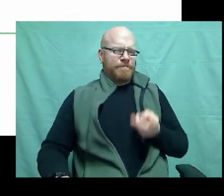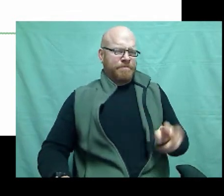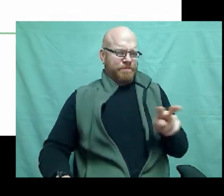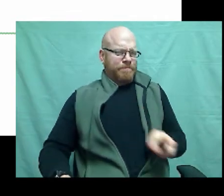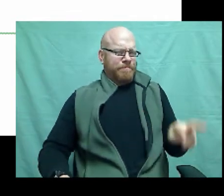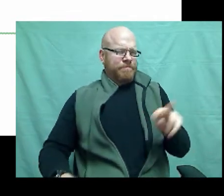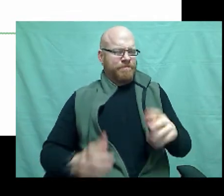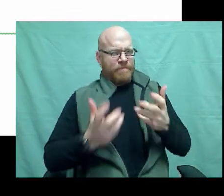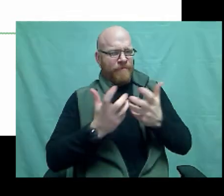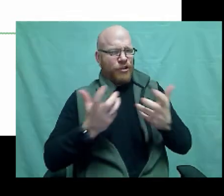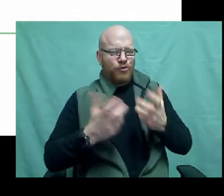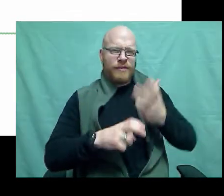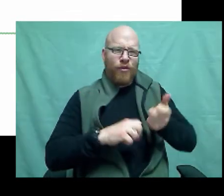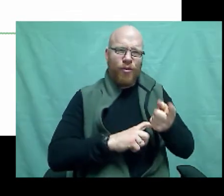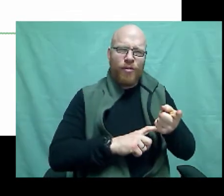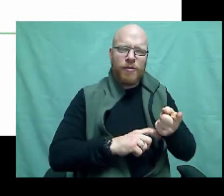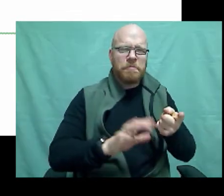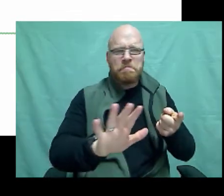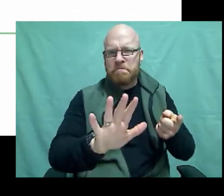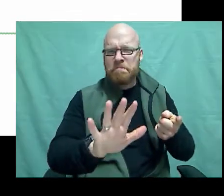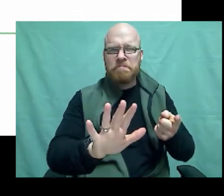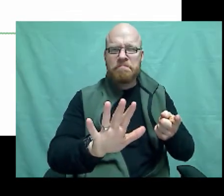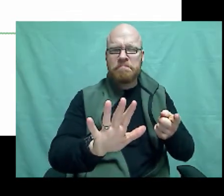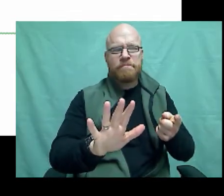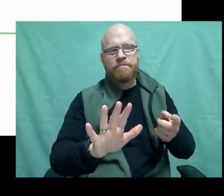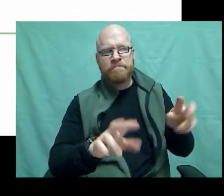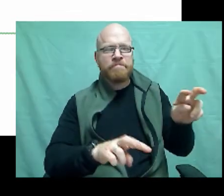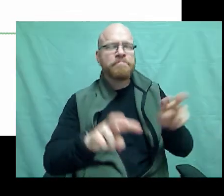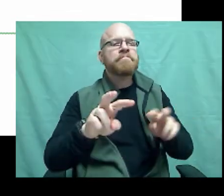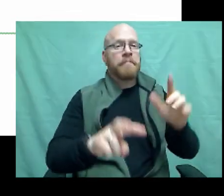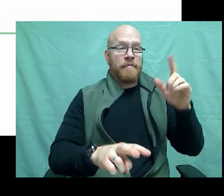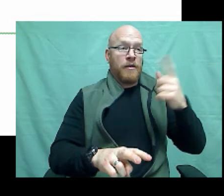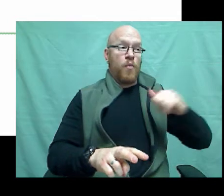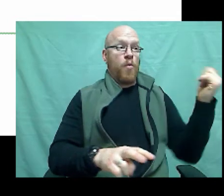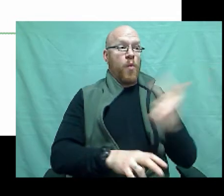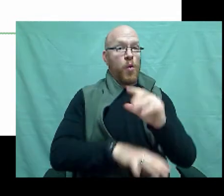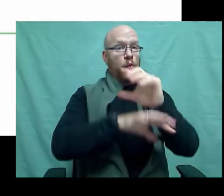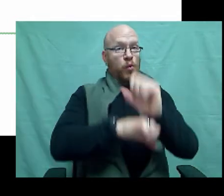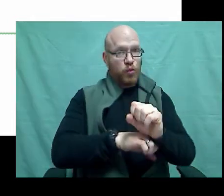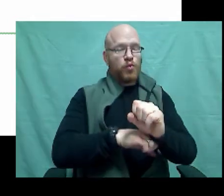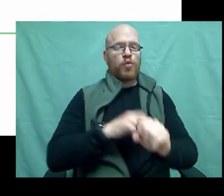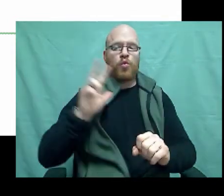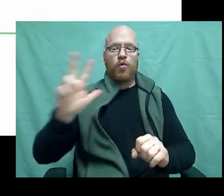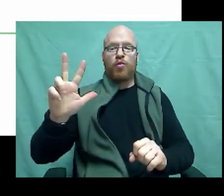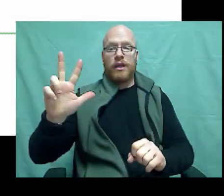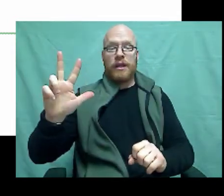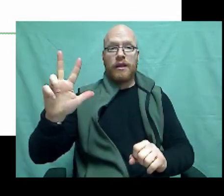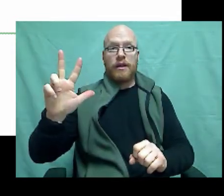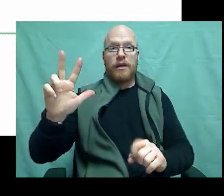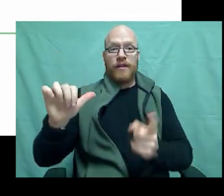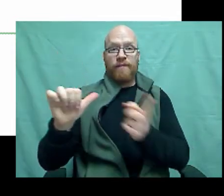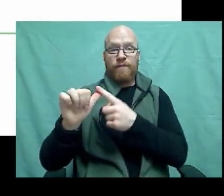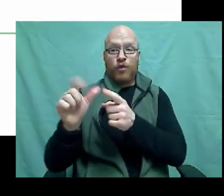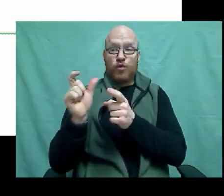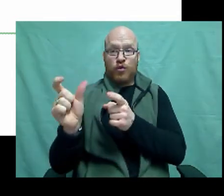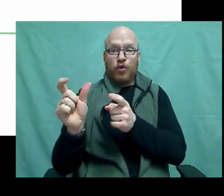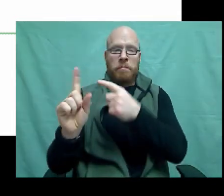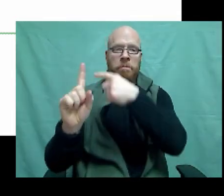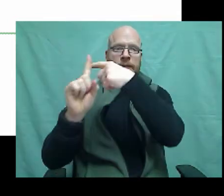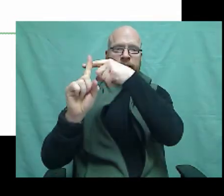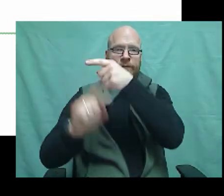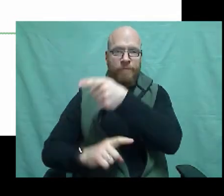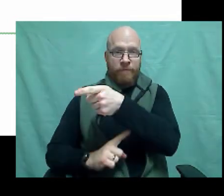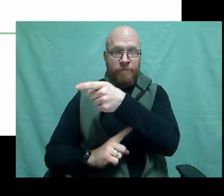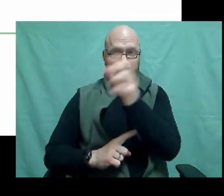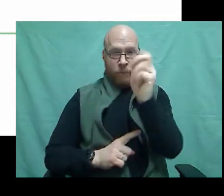plus 7a plus 20. It would work, it'd be okay, but I think since we're used to having our a term be positive for now, we'll